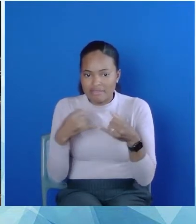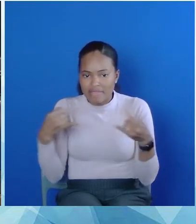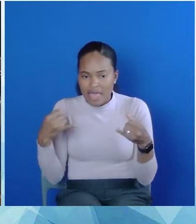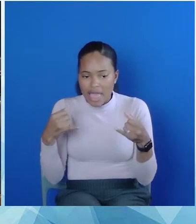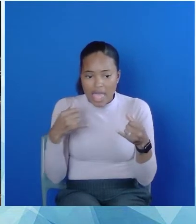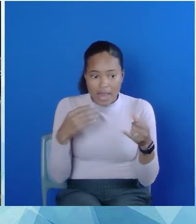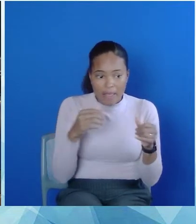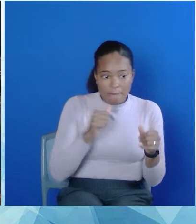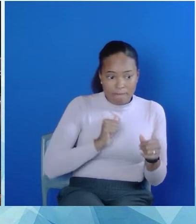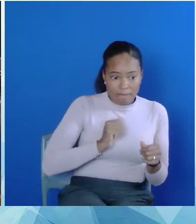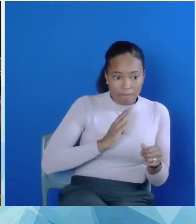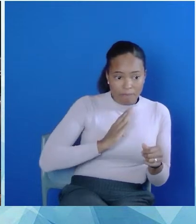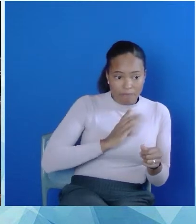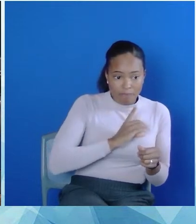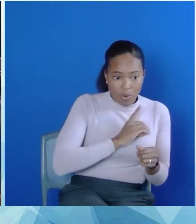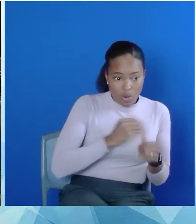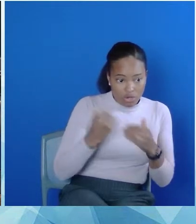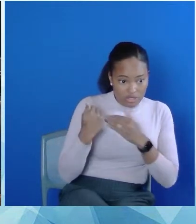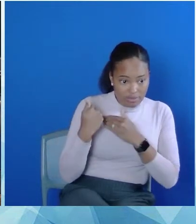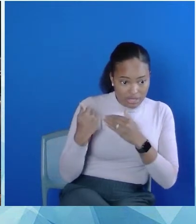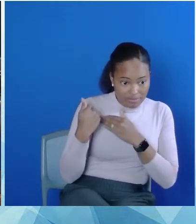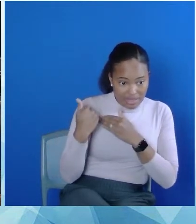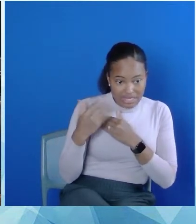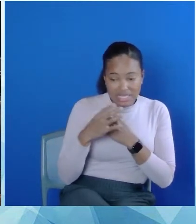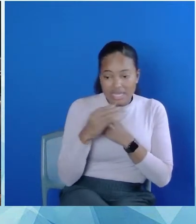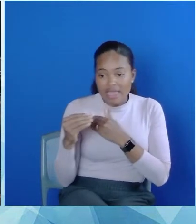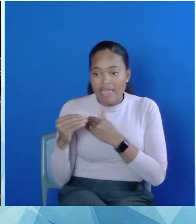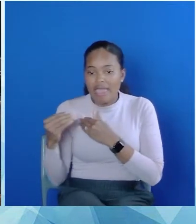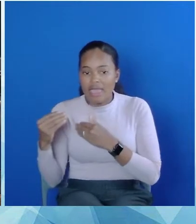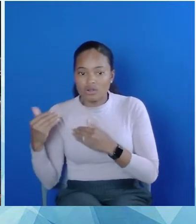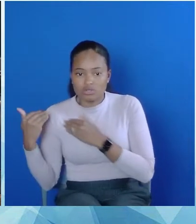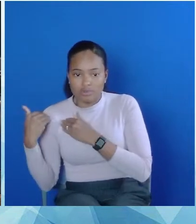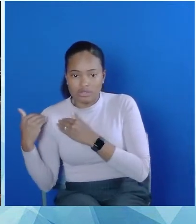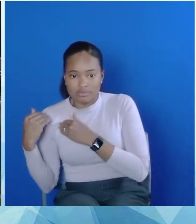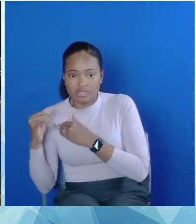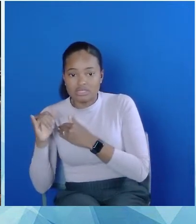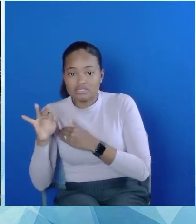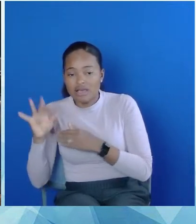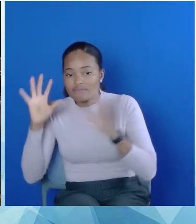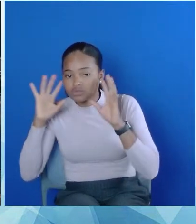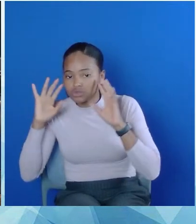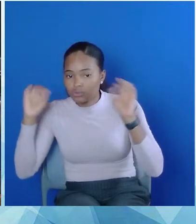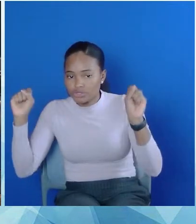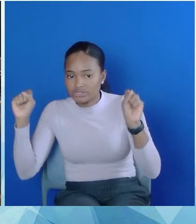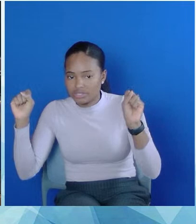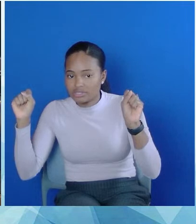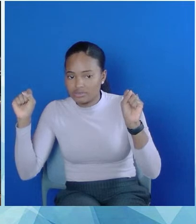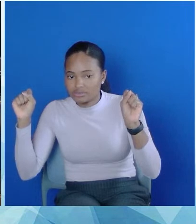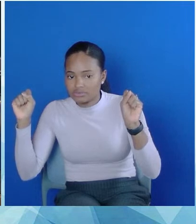the operations that the superintendent should have. I'm